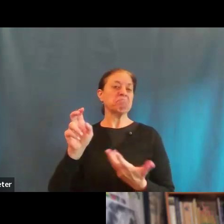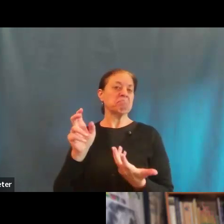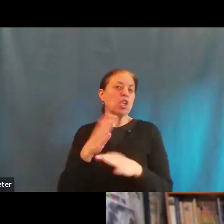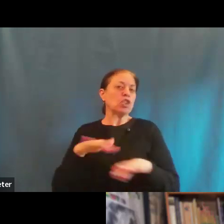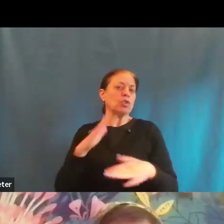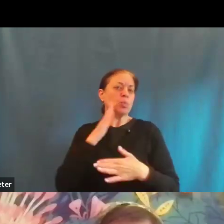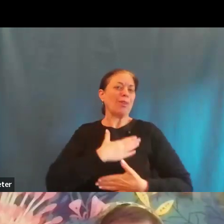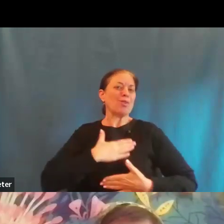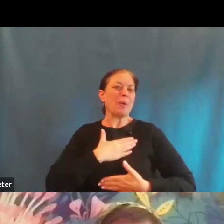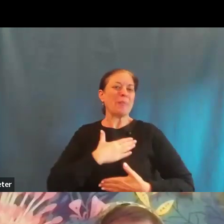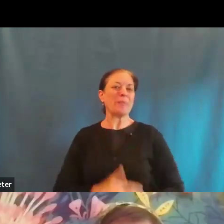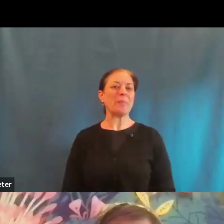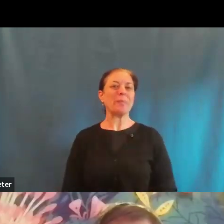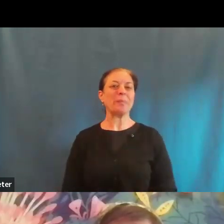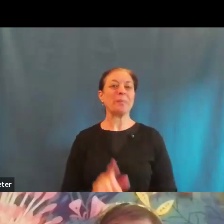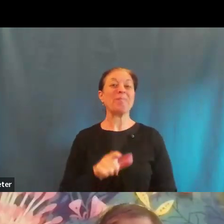children will enjoy.